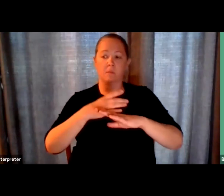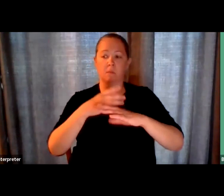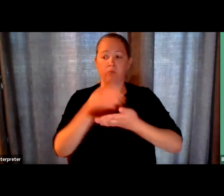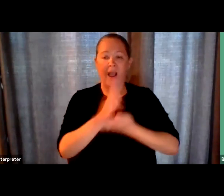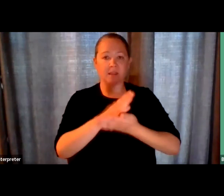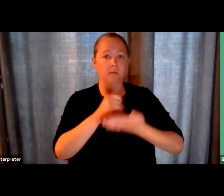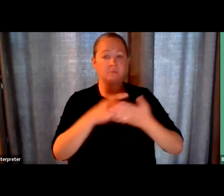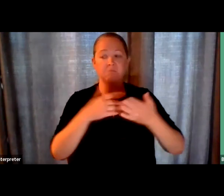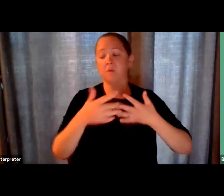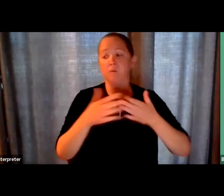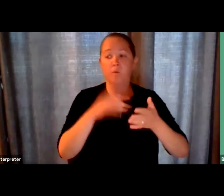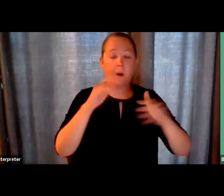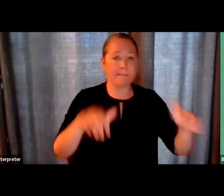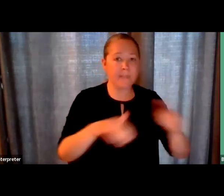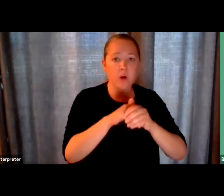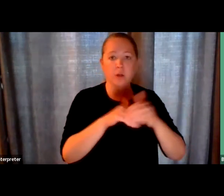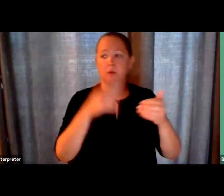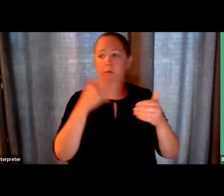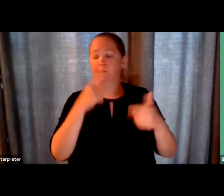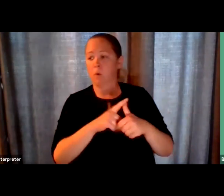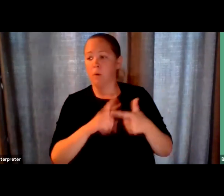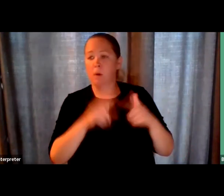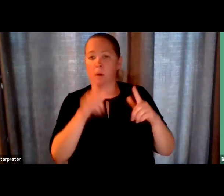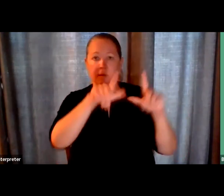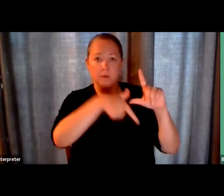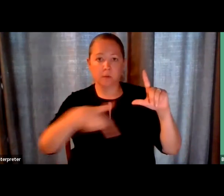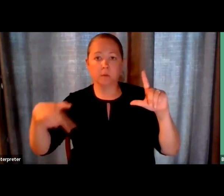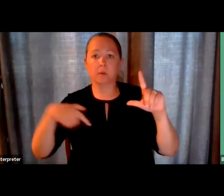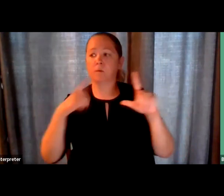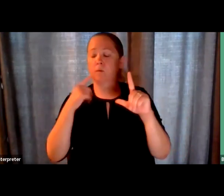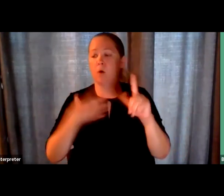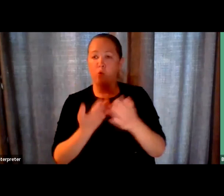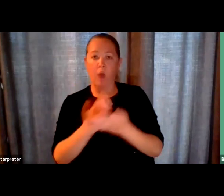gender or sexual orientation, and the right to consenting